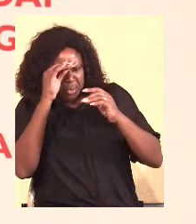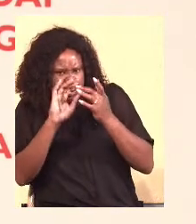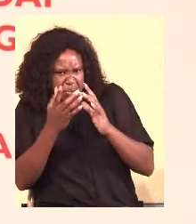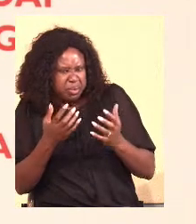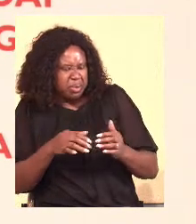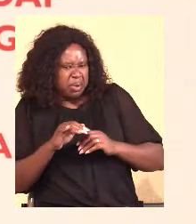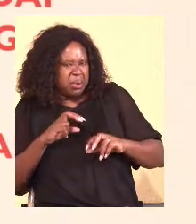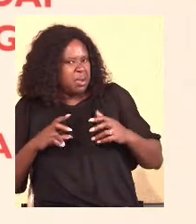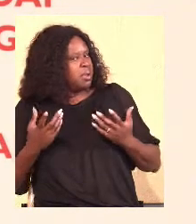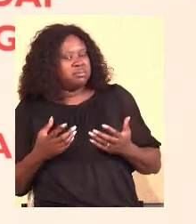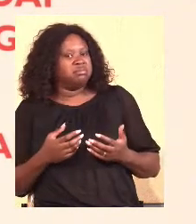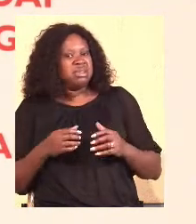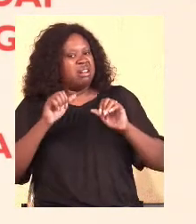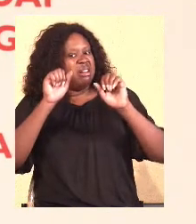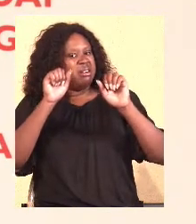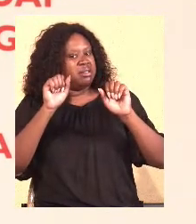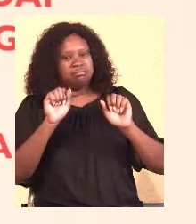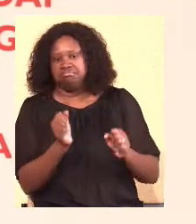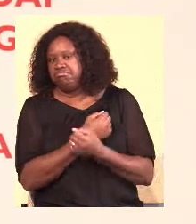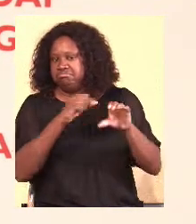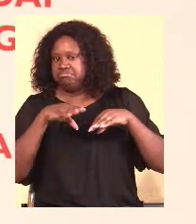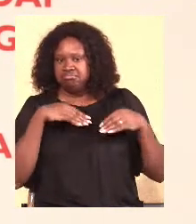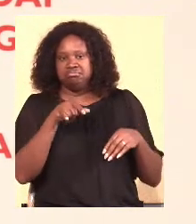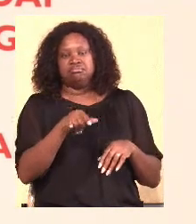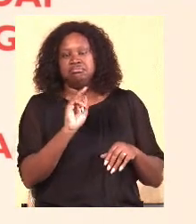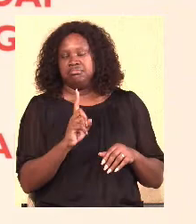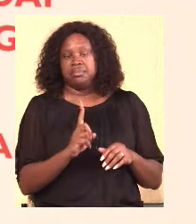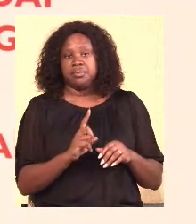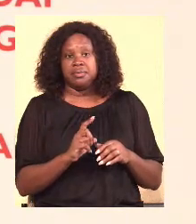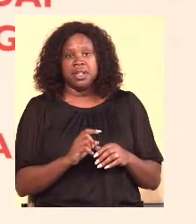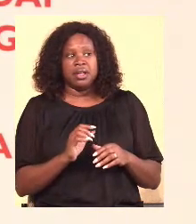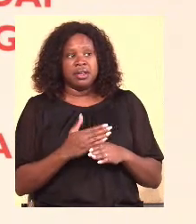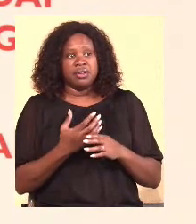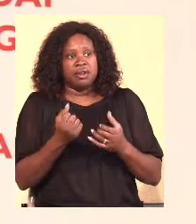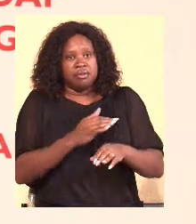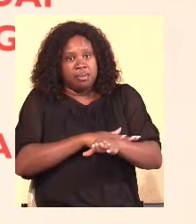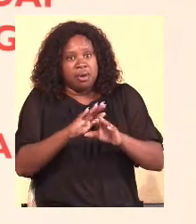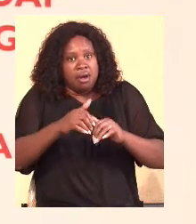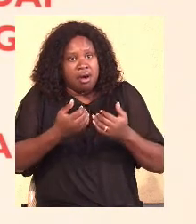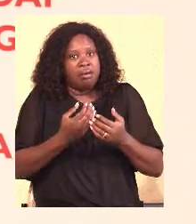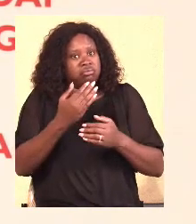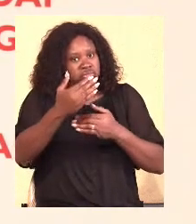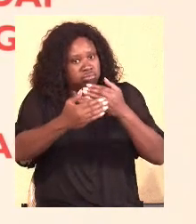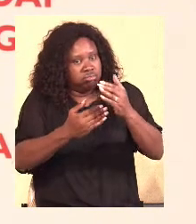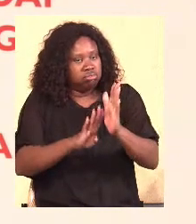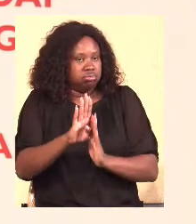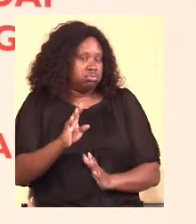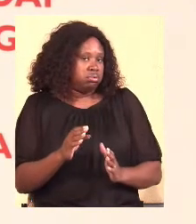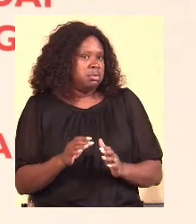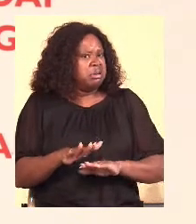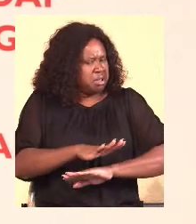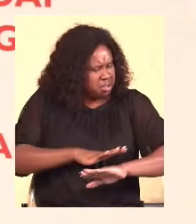where we need to find means on how to move forward. Even though there is a situation